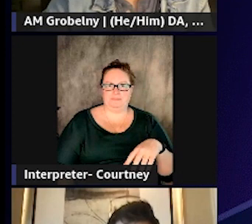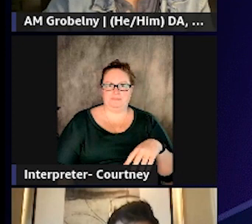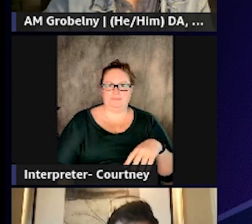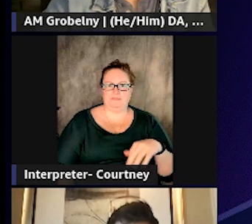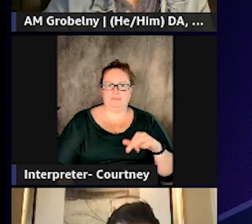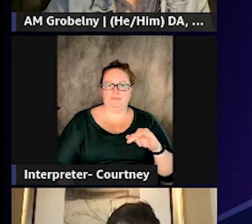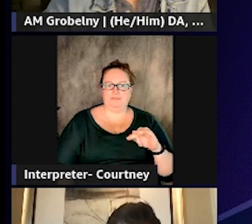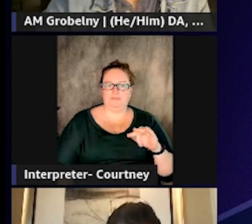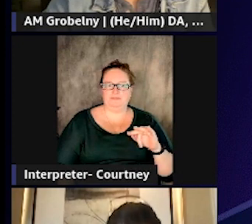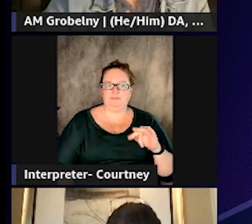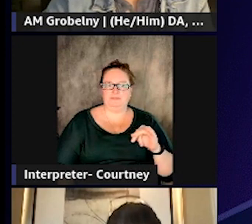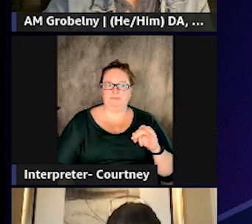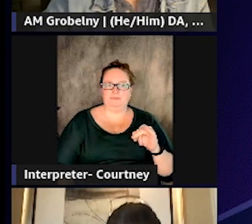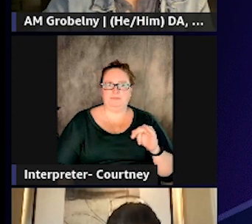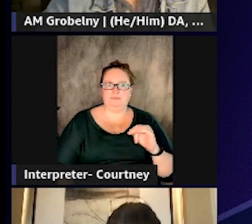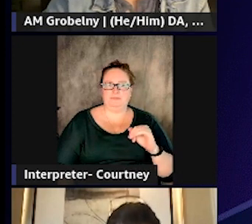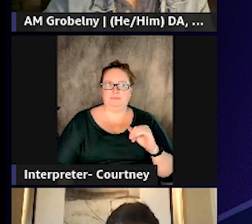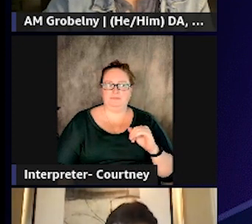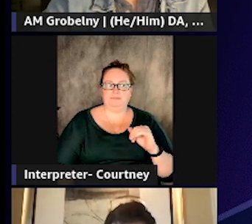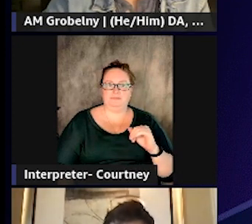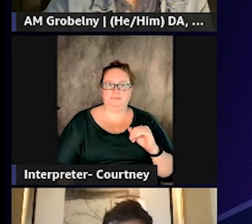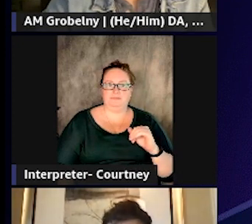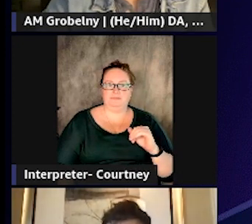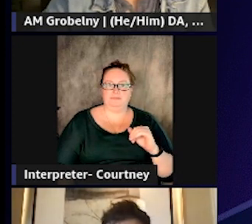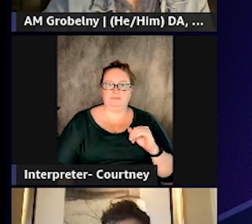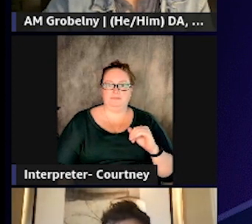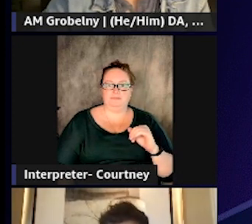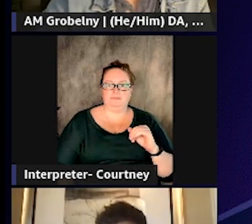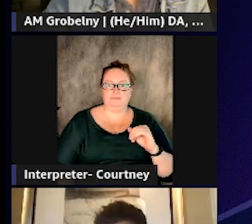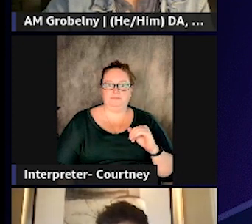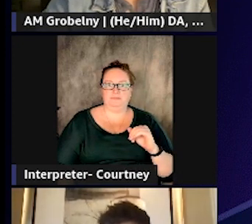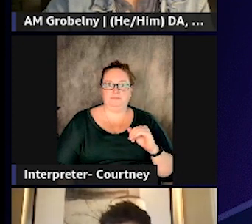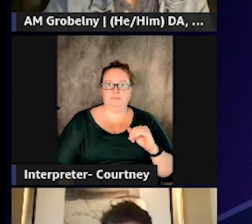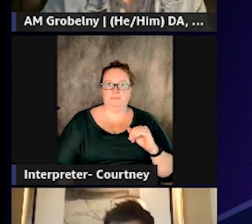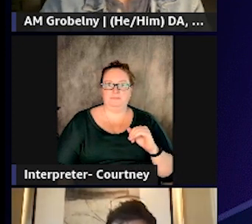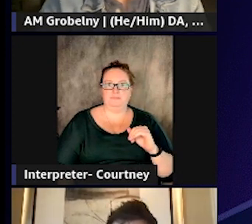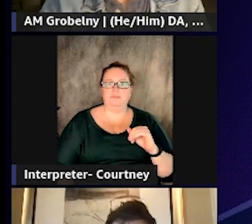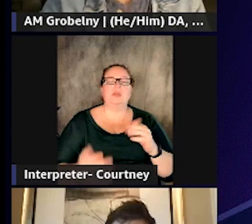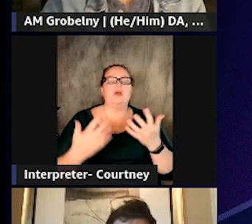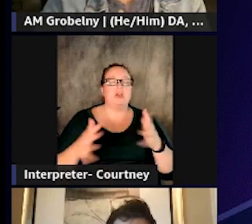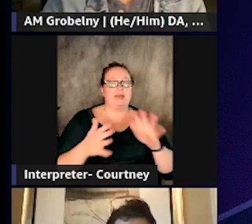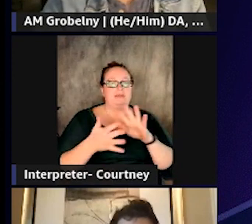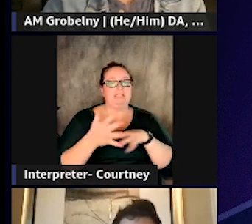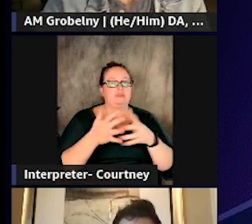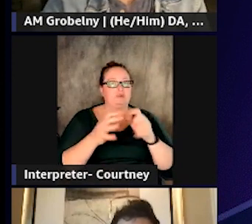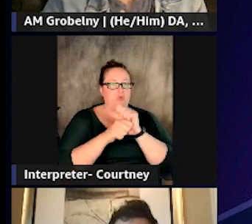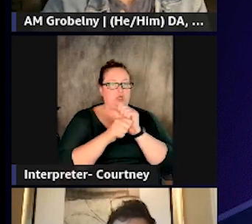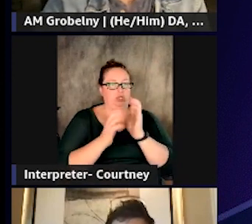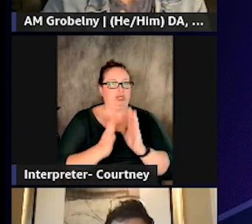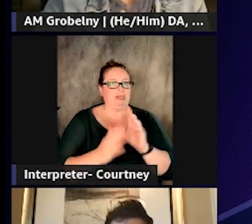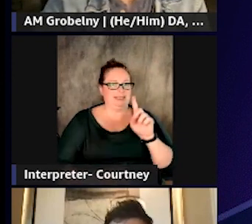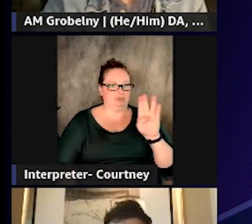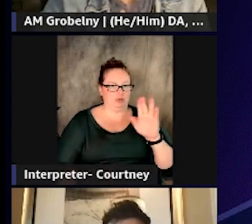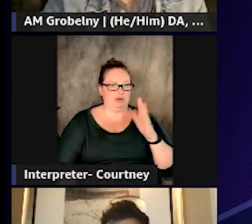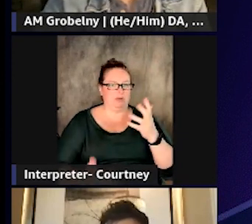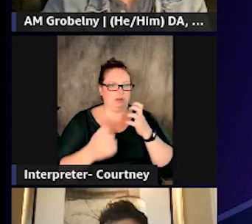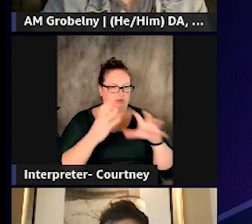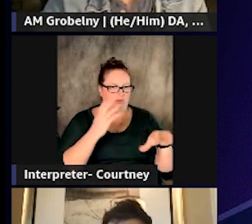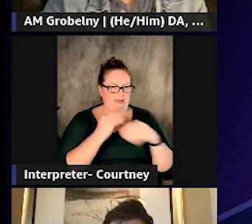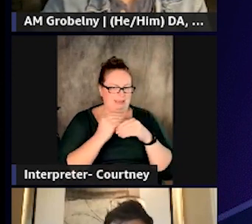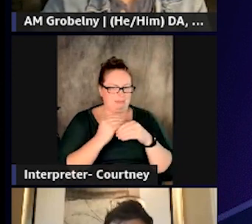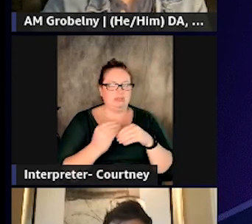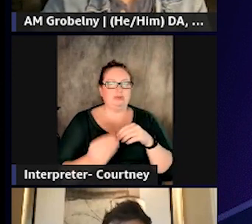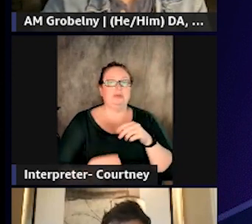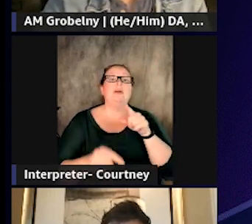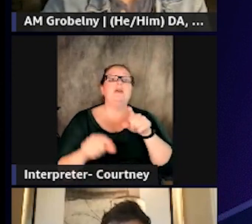I already have a scheduled worker dashboard that I want to add these to. And I also want to point out that you